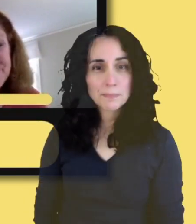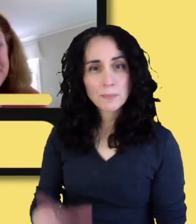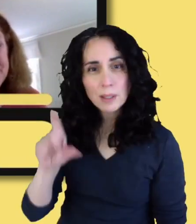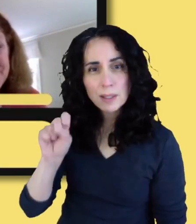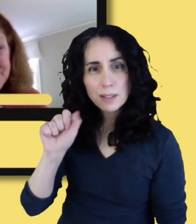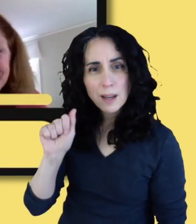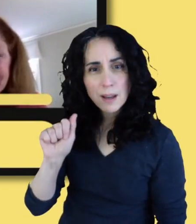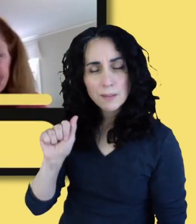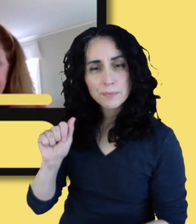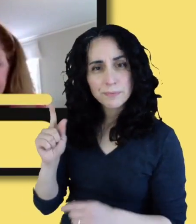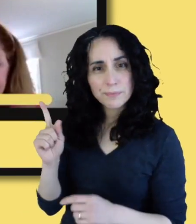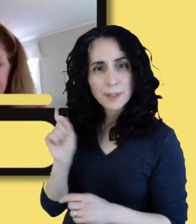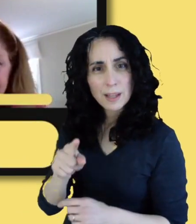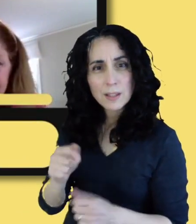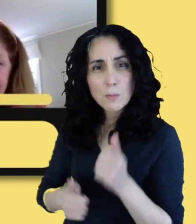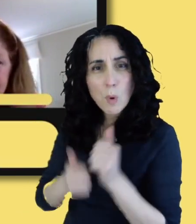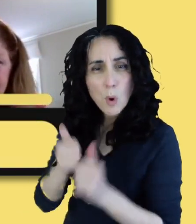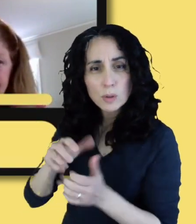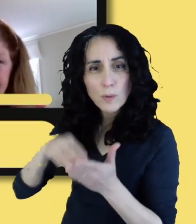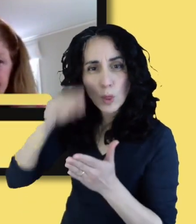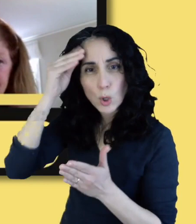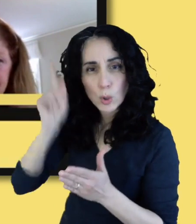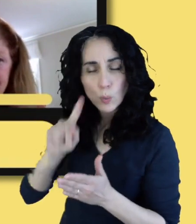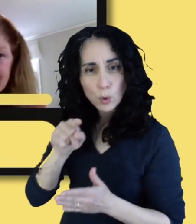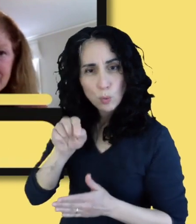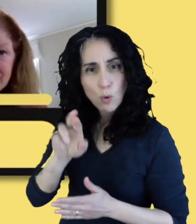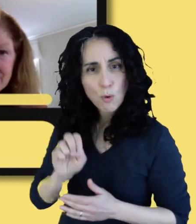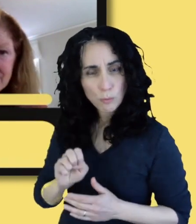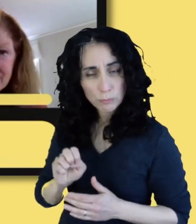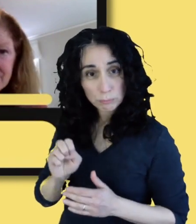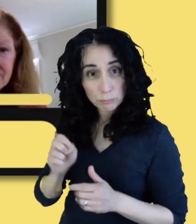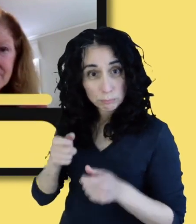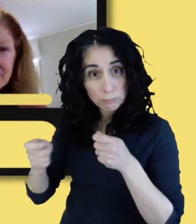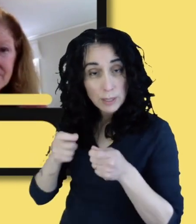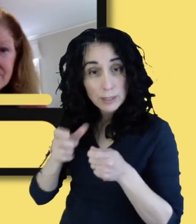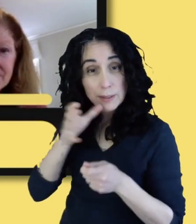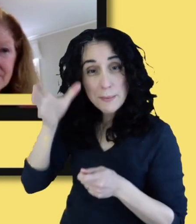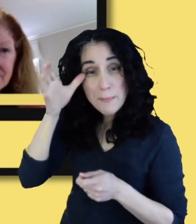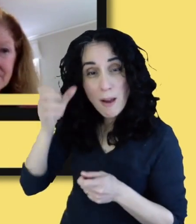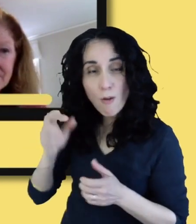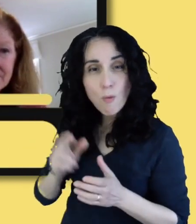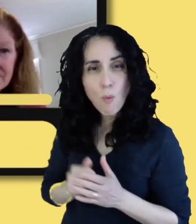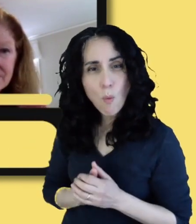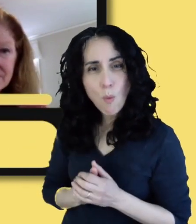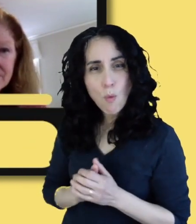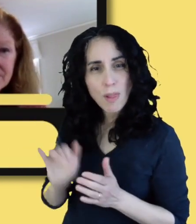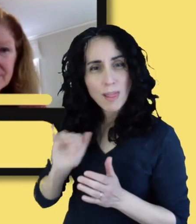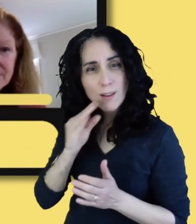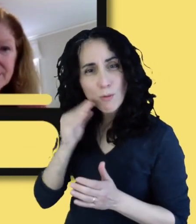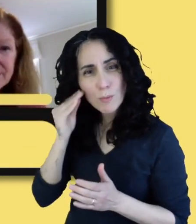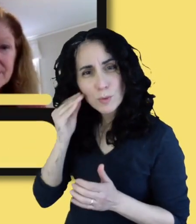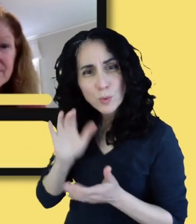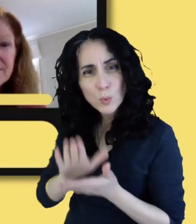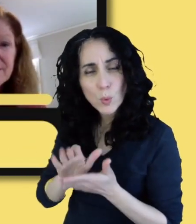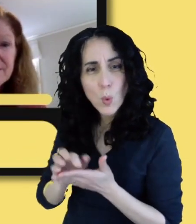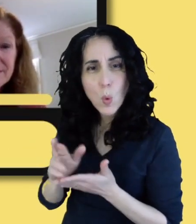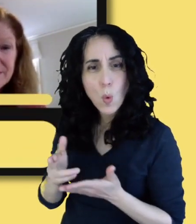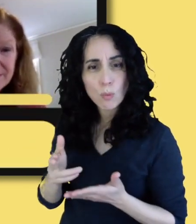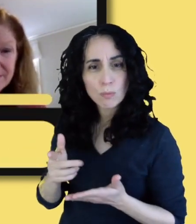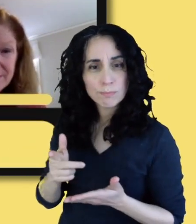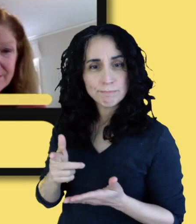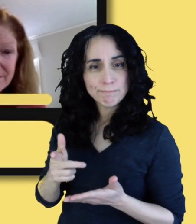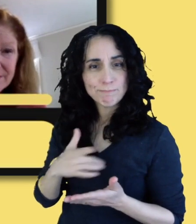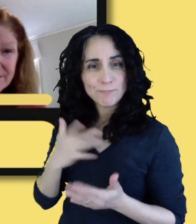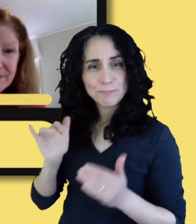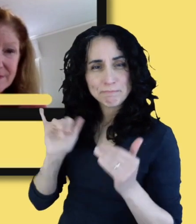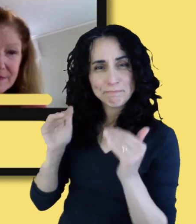Lisa asked, is most of the learning where you are being managed by parents, or more like homeschooling, or do you